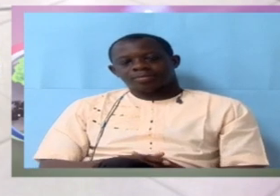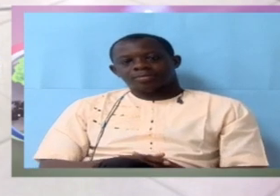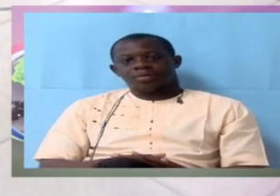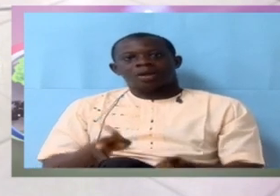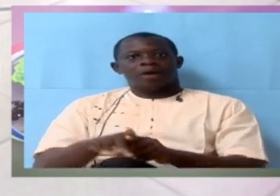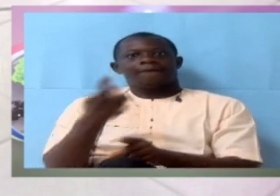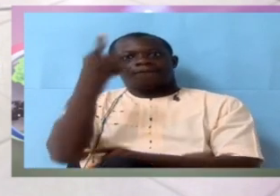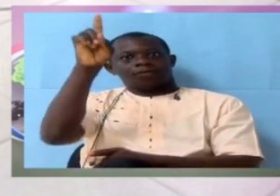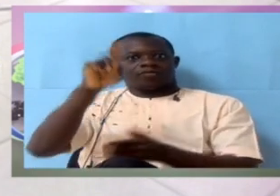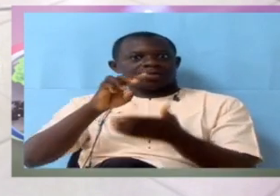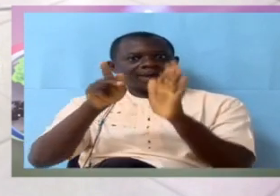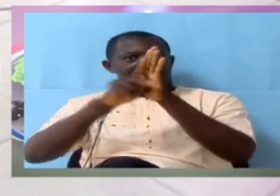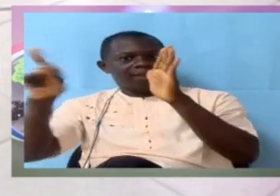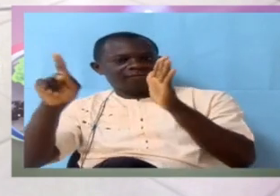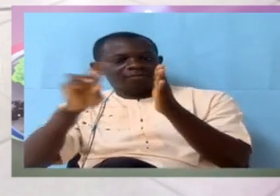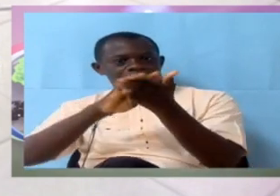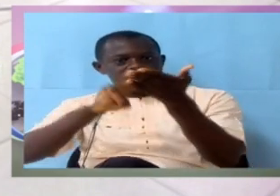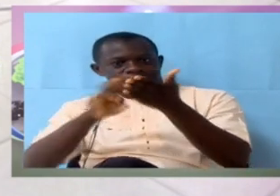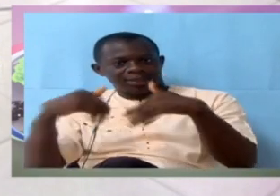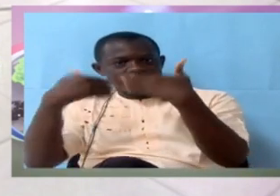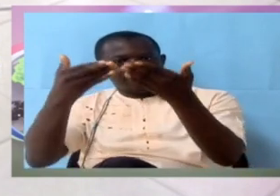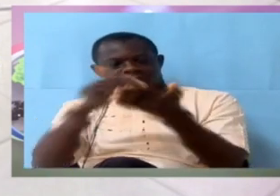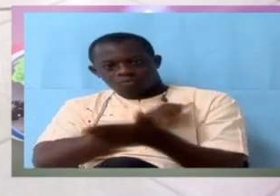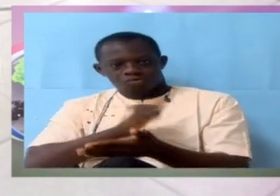the first type of medicine we were given,